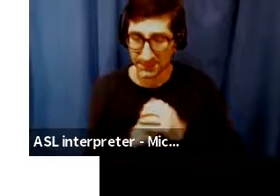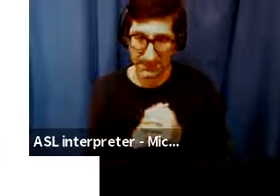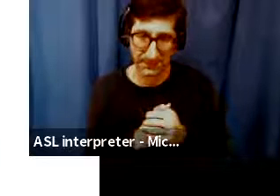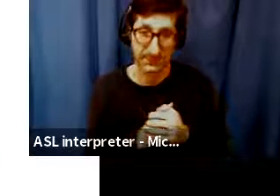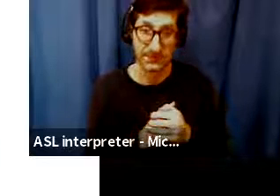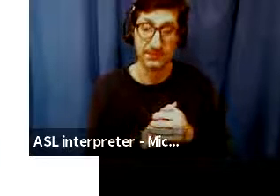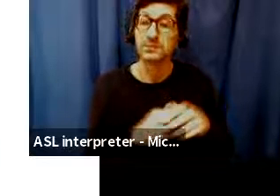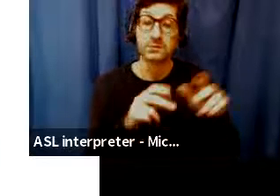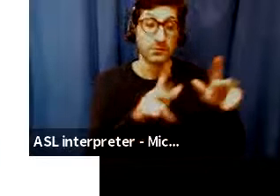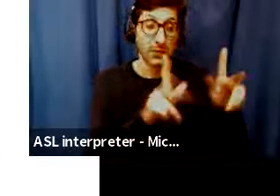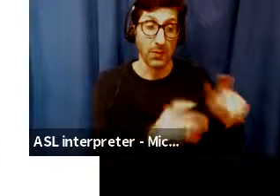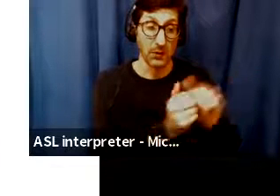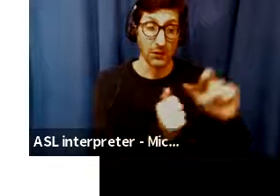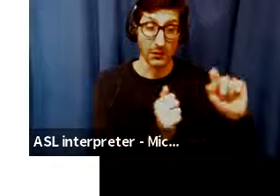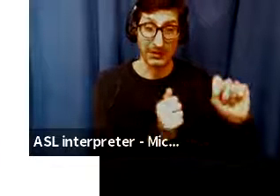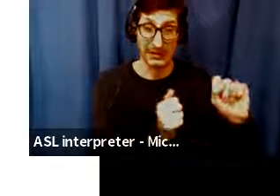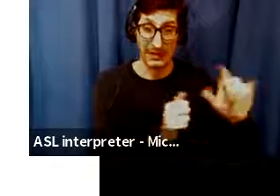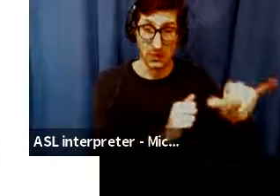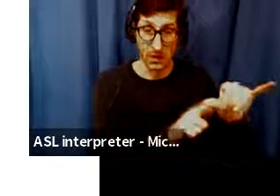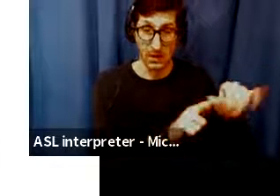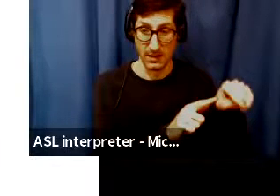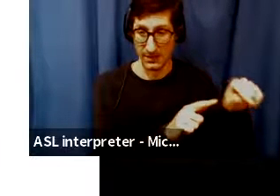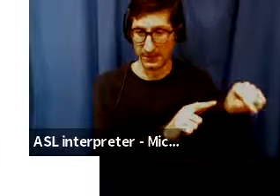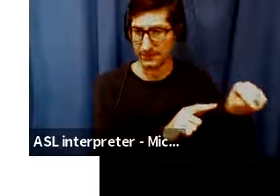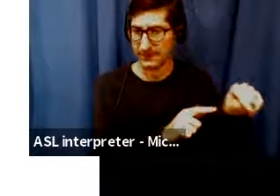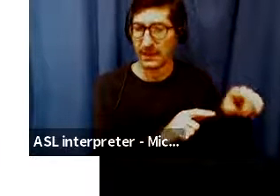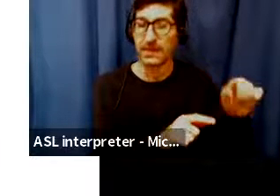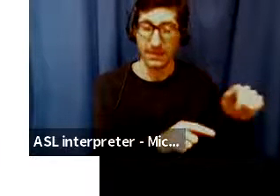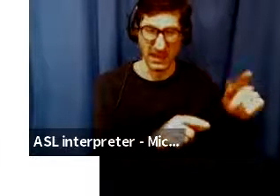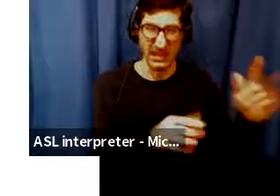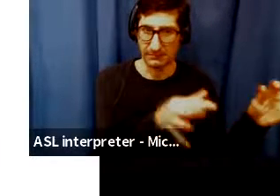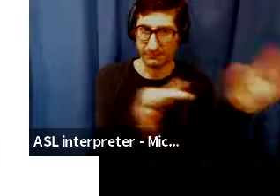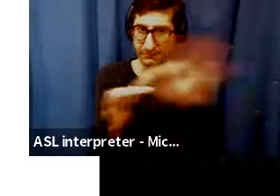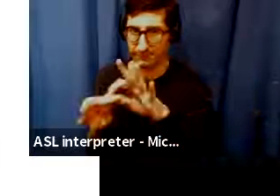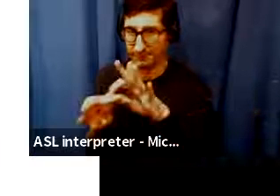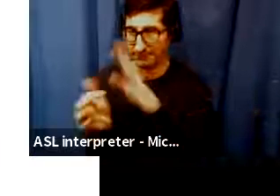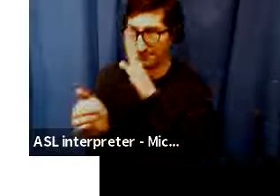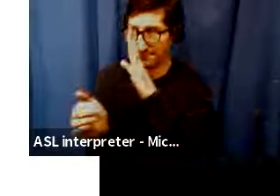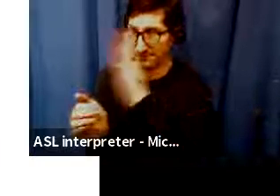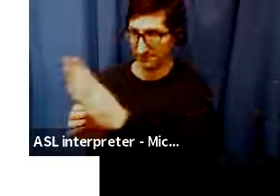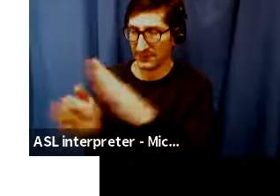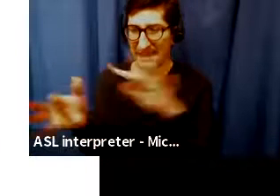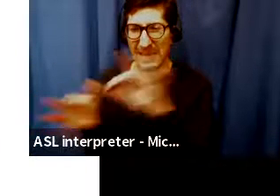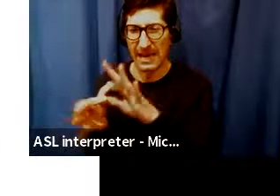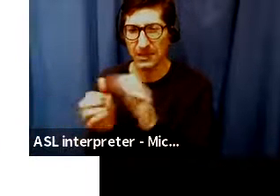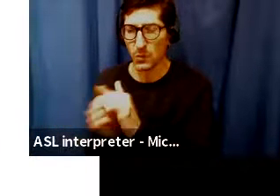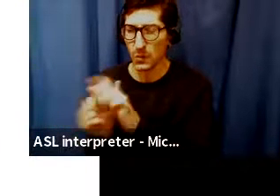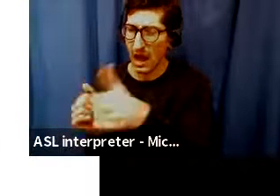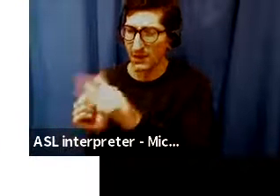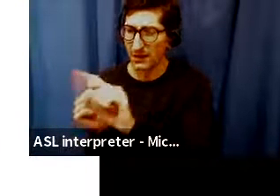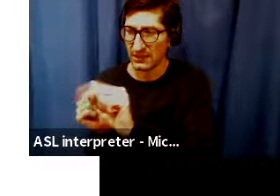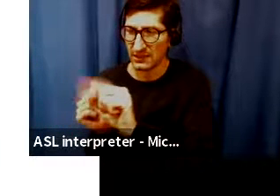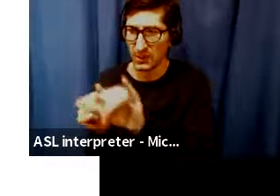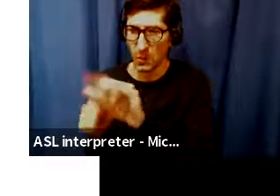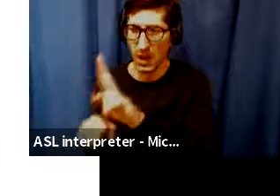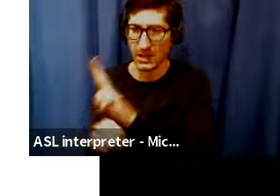the TTY can um, connect directly with another TTY user, or they